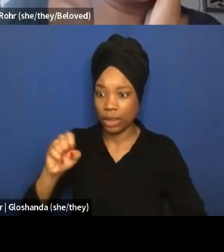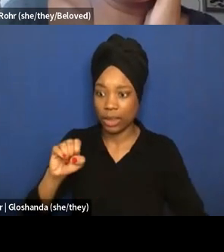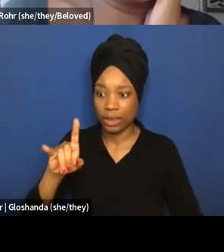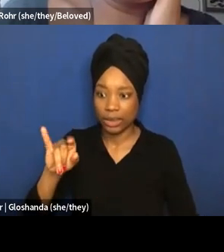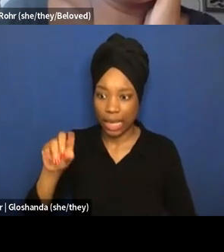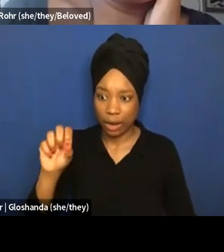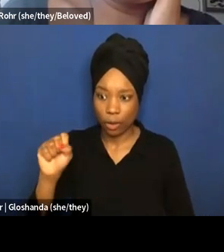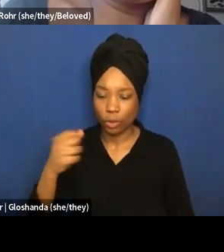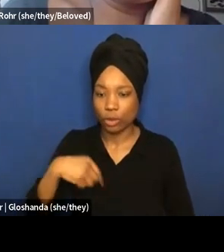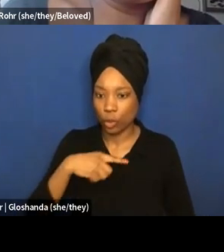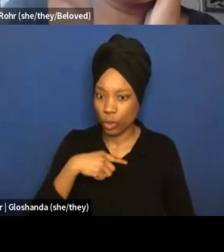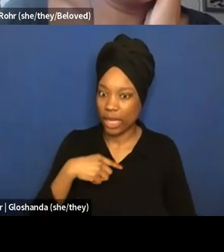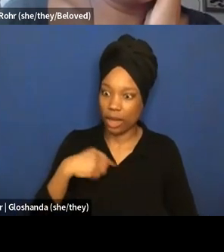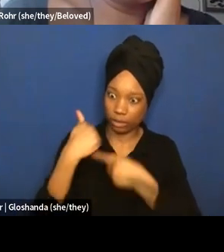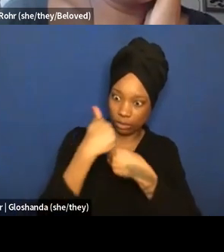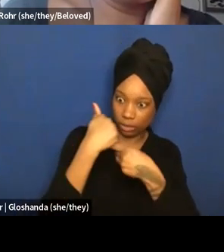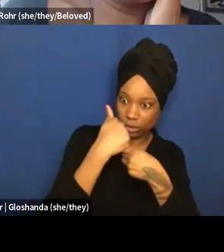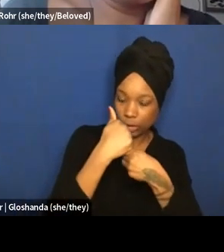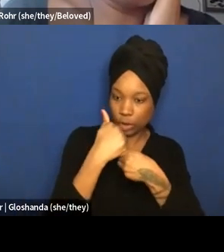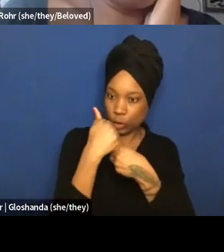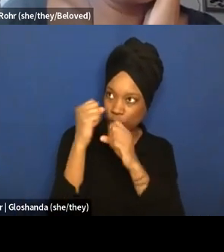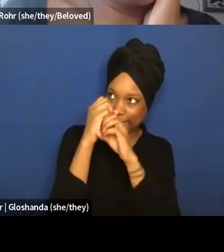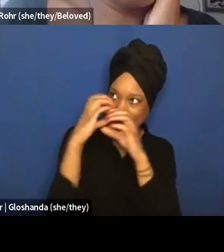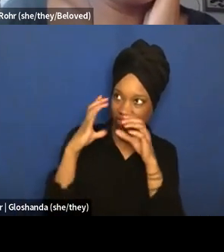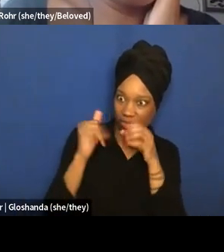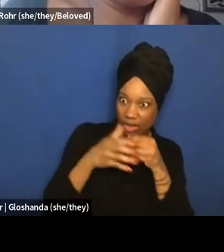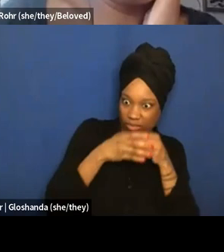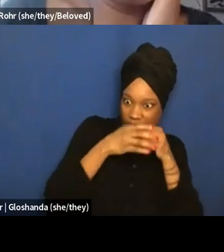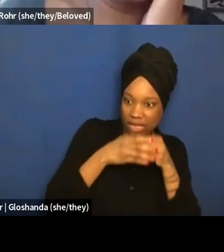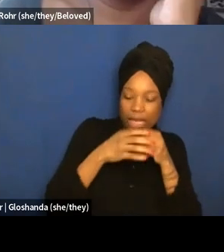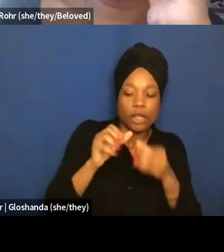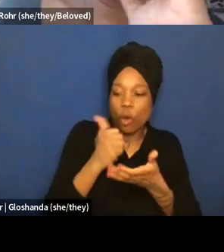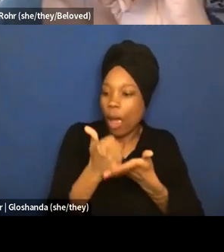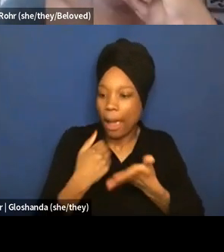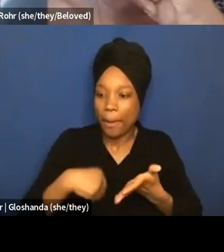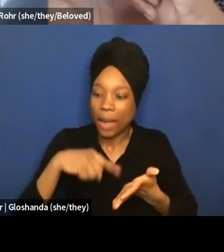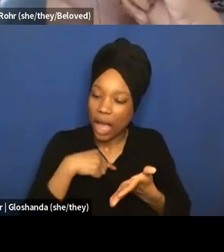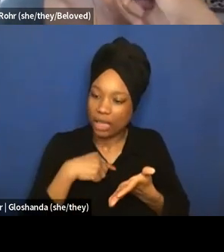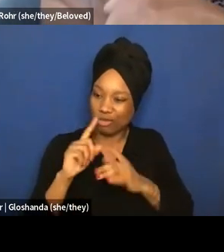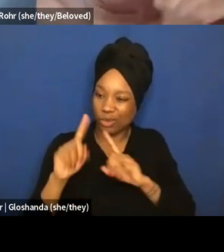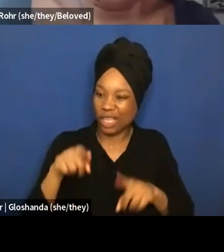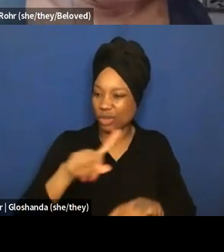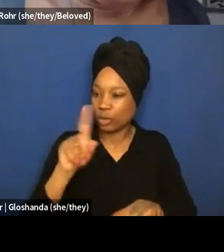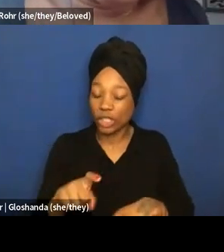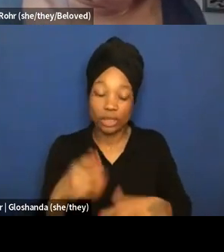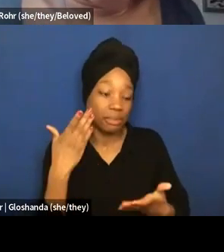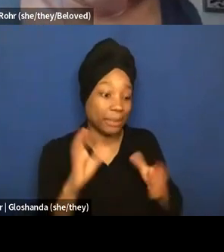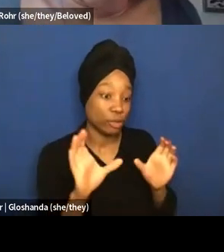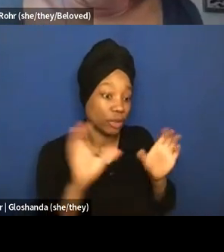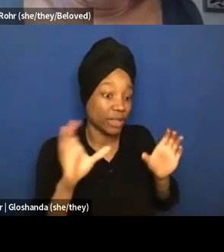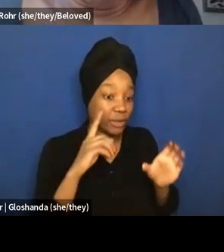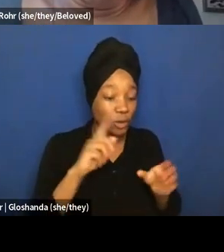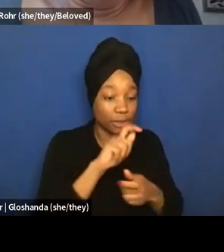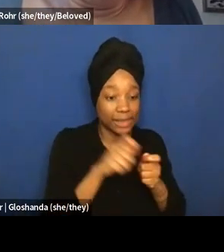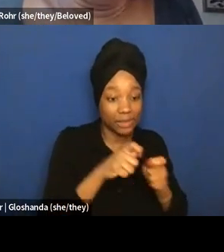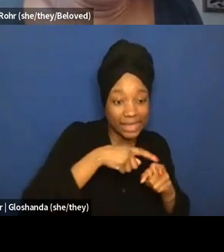in are not helpful for answering this question. So whether that's having, right, certifications in certain disciplines